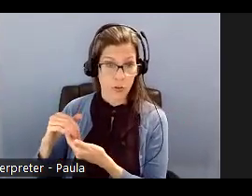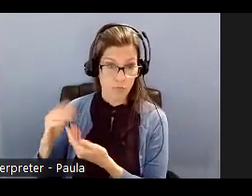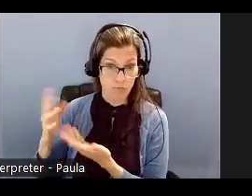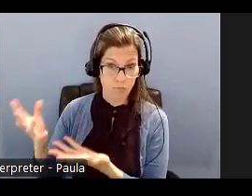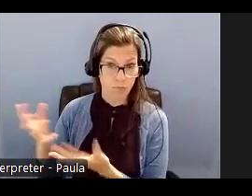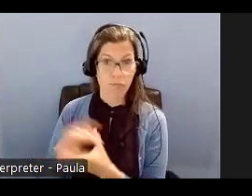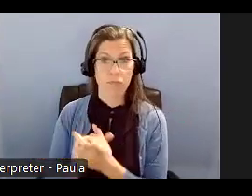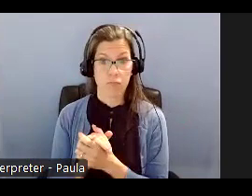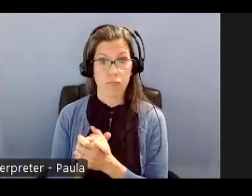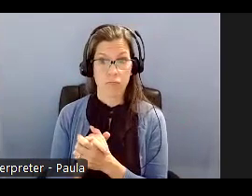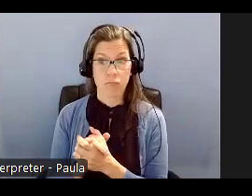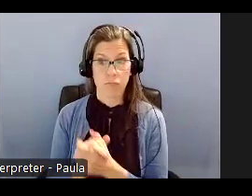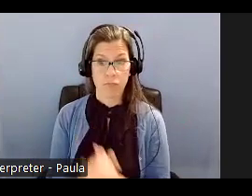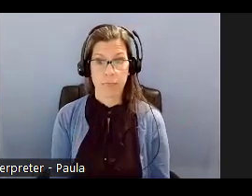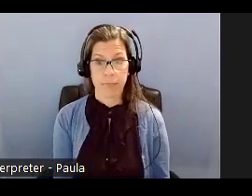Okay.